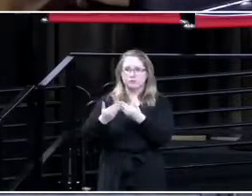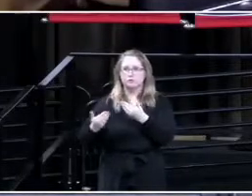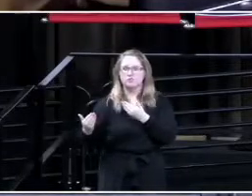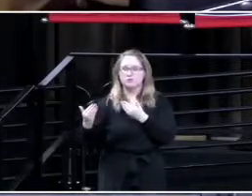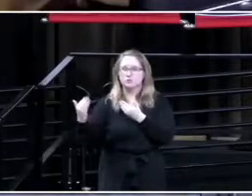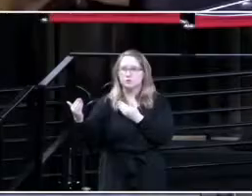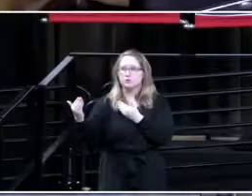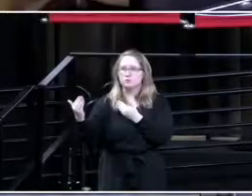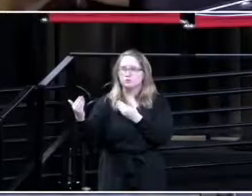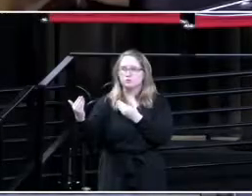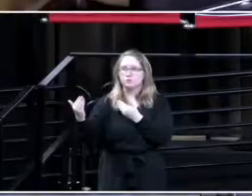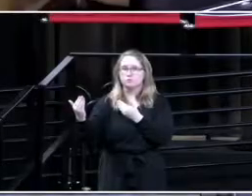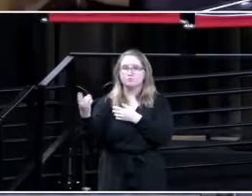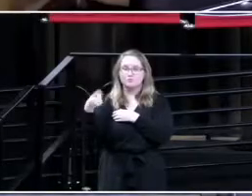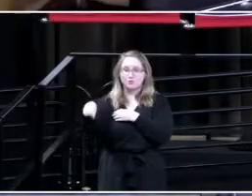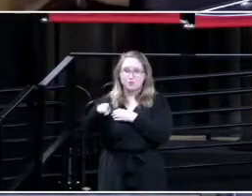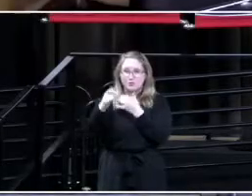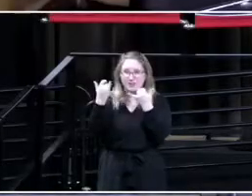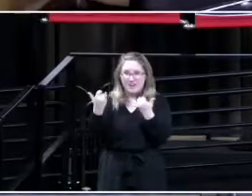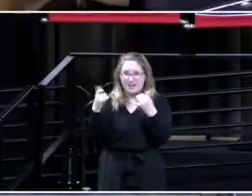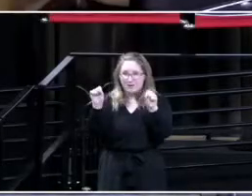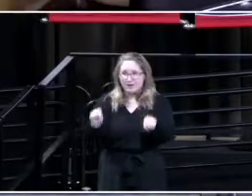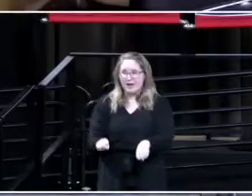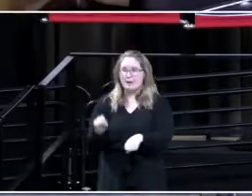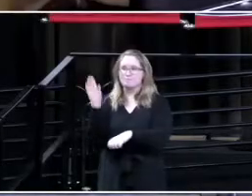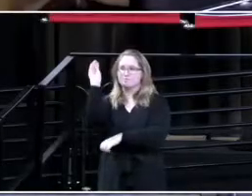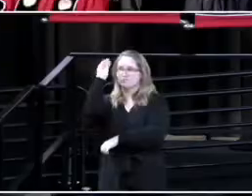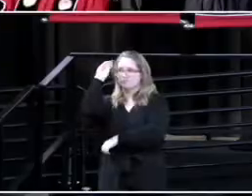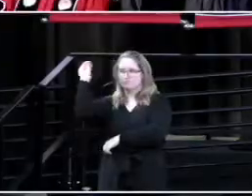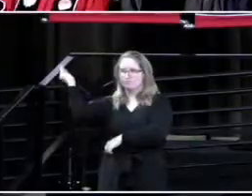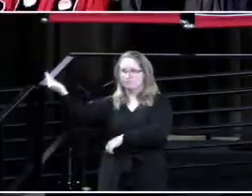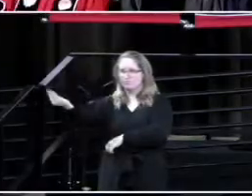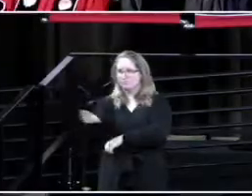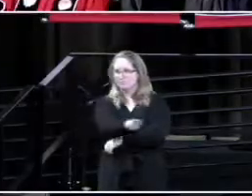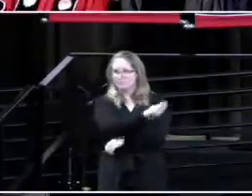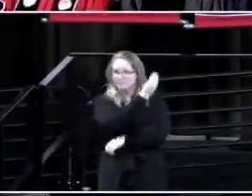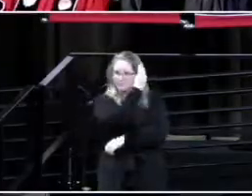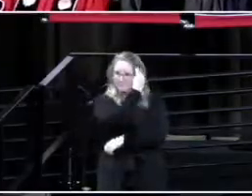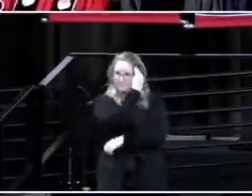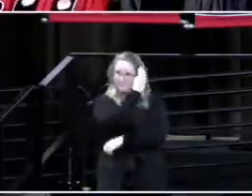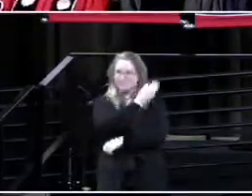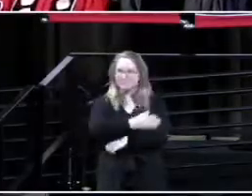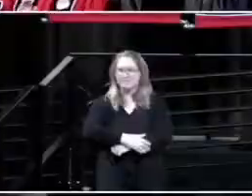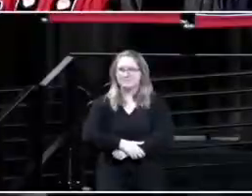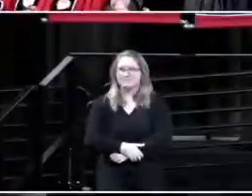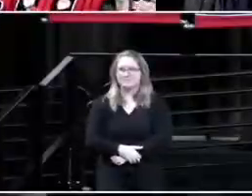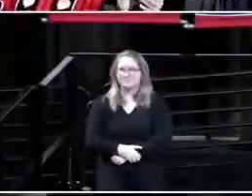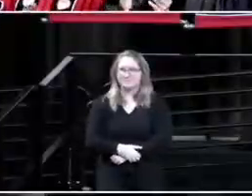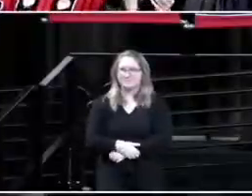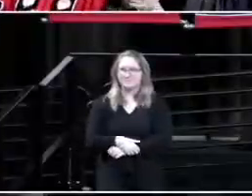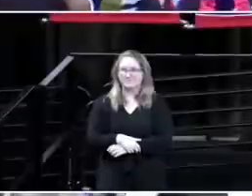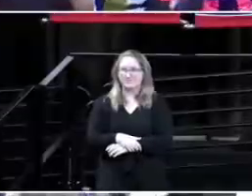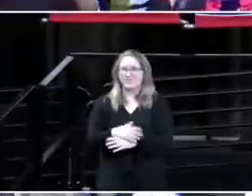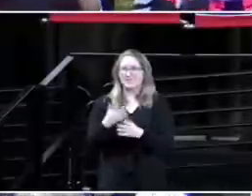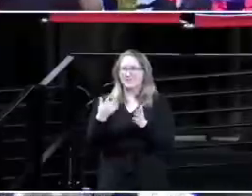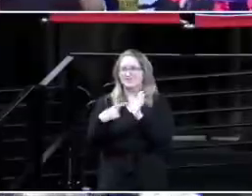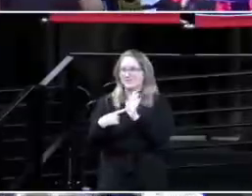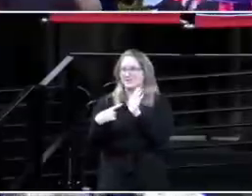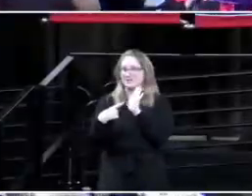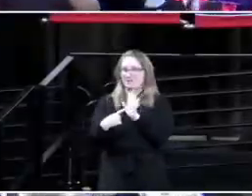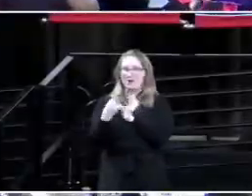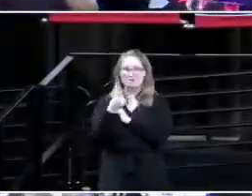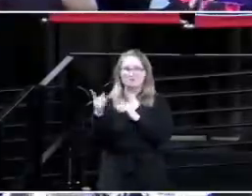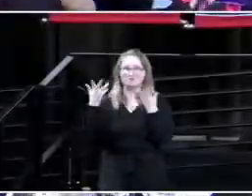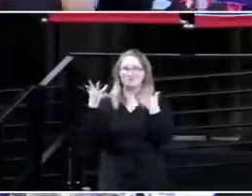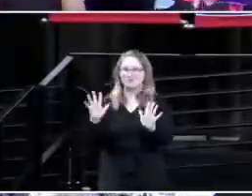thereto. You may now move your tassels from your right to your left to signify